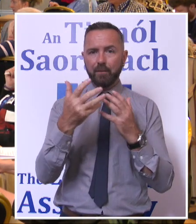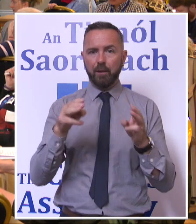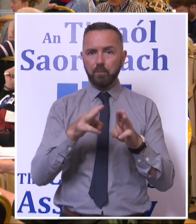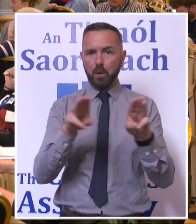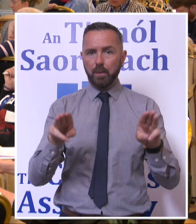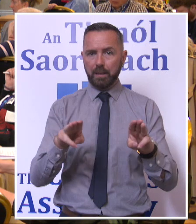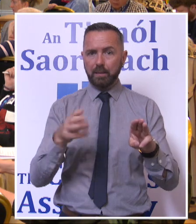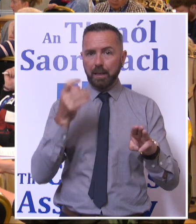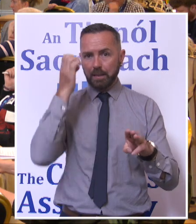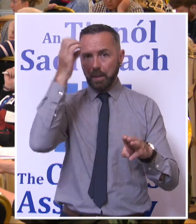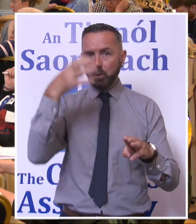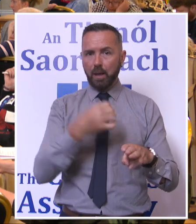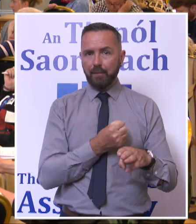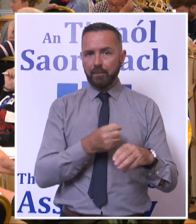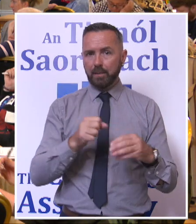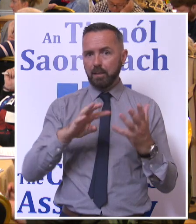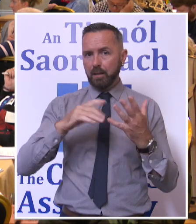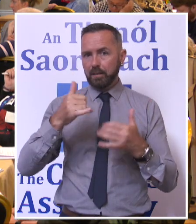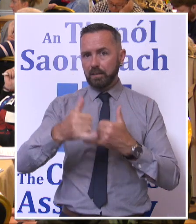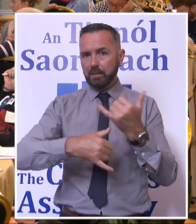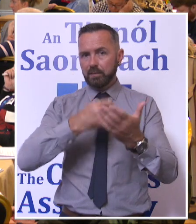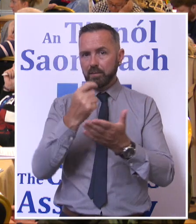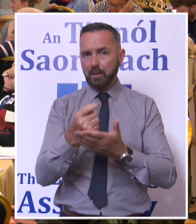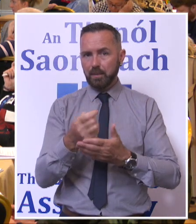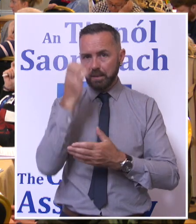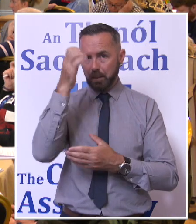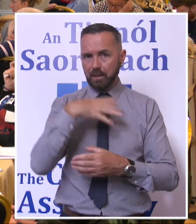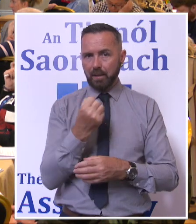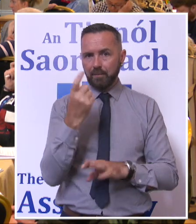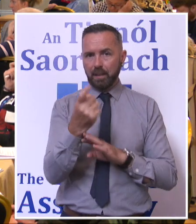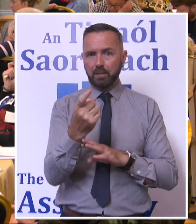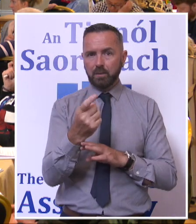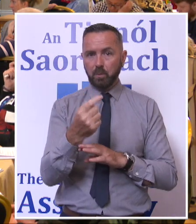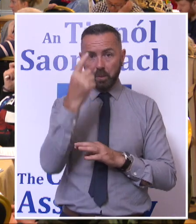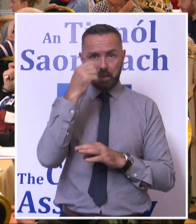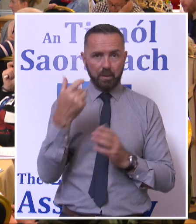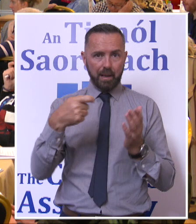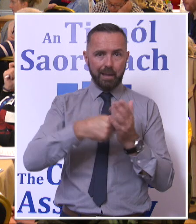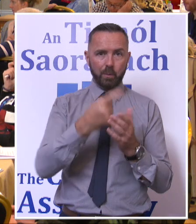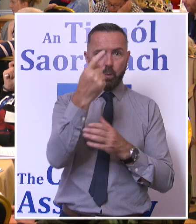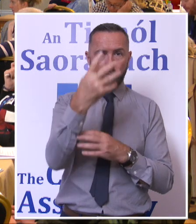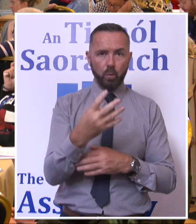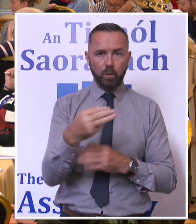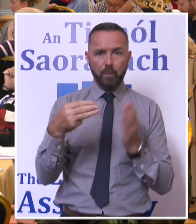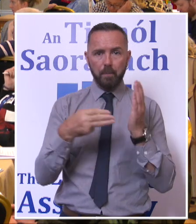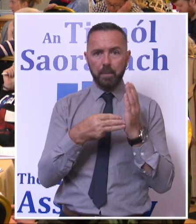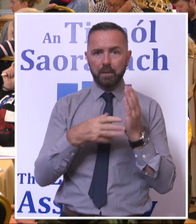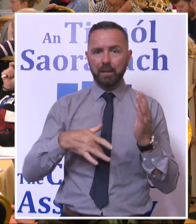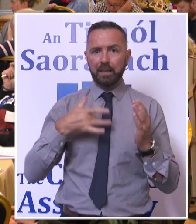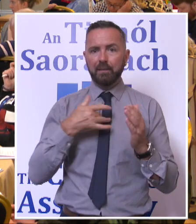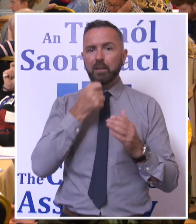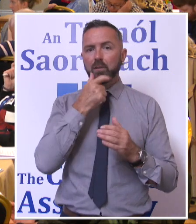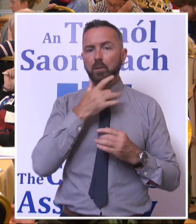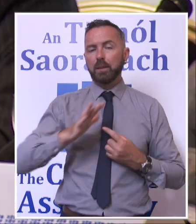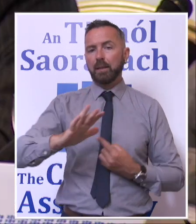in 8 years' time, or 9 years' time. We're looking at an extra 250,000, if not more, living in the Dublin Local Authorities